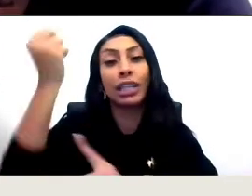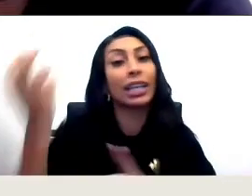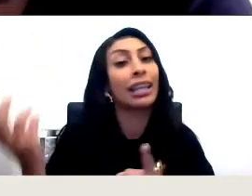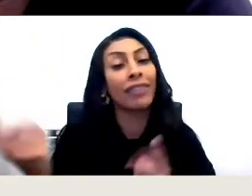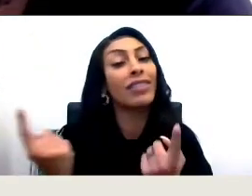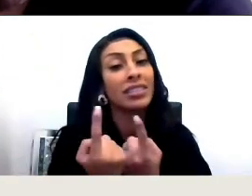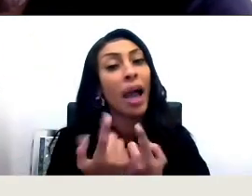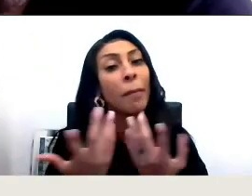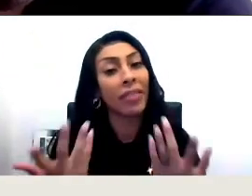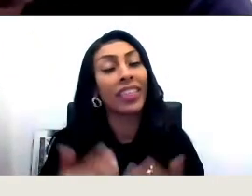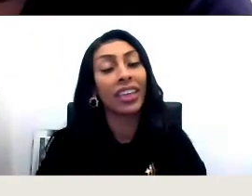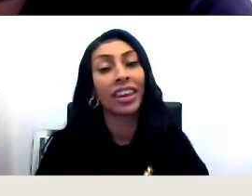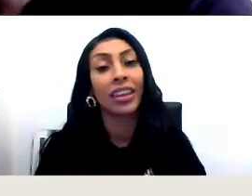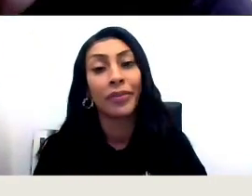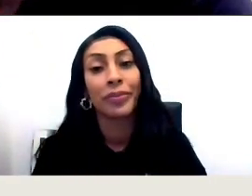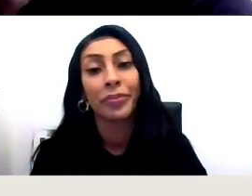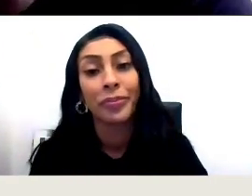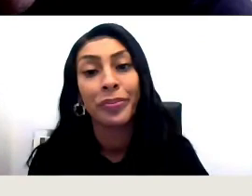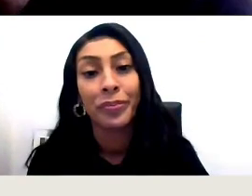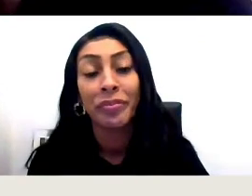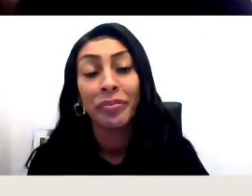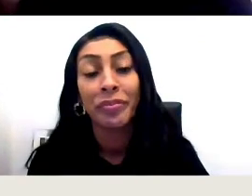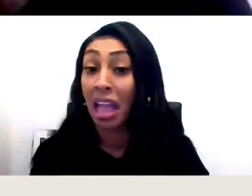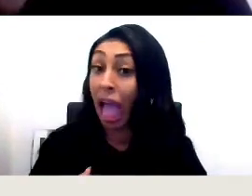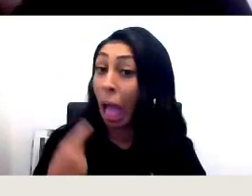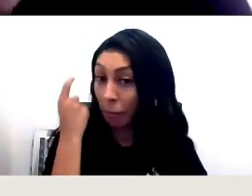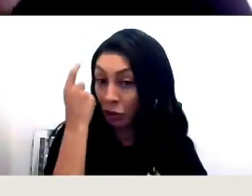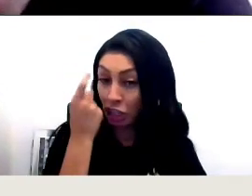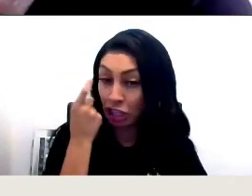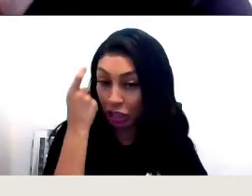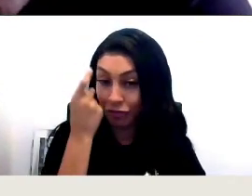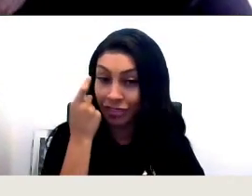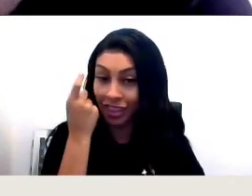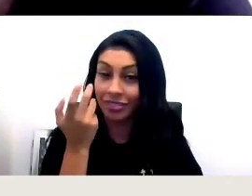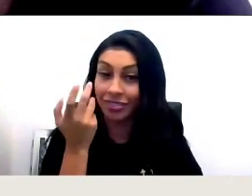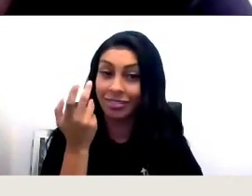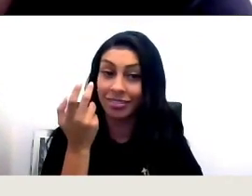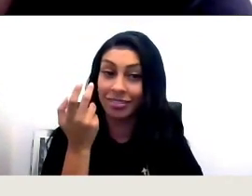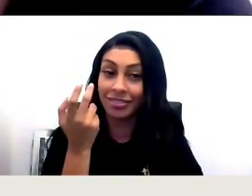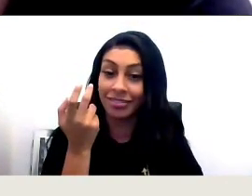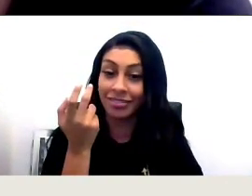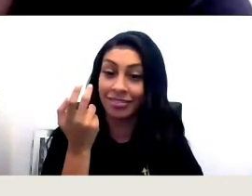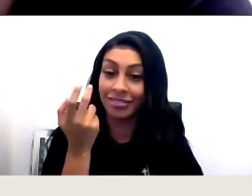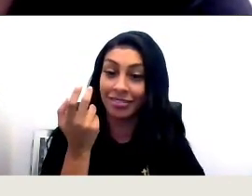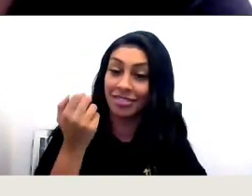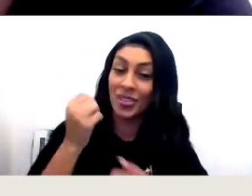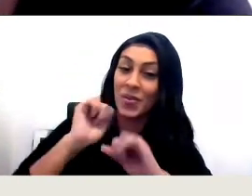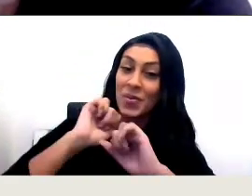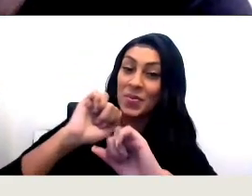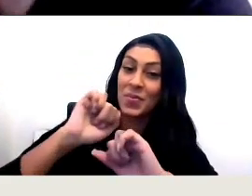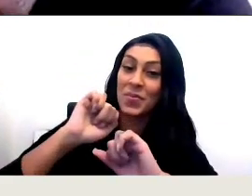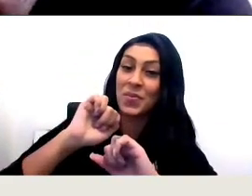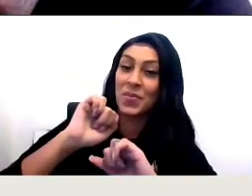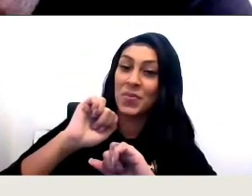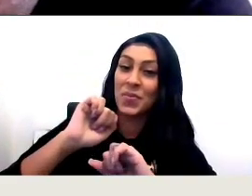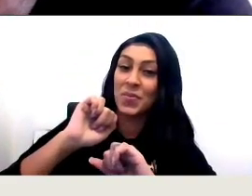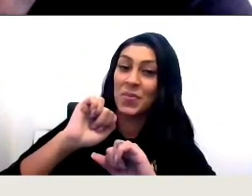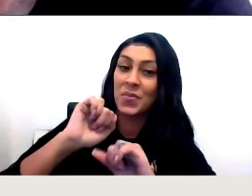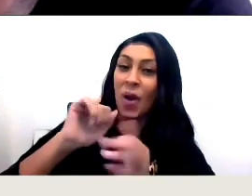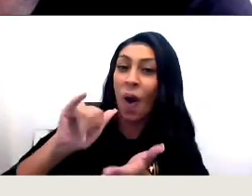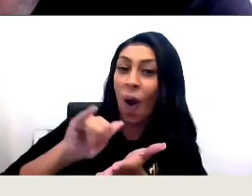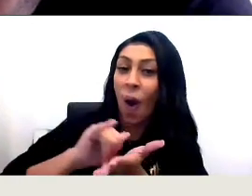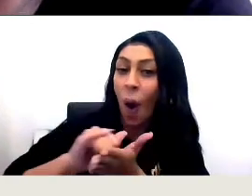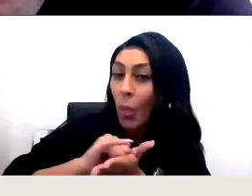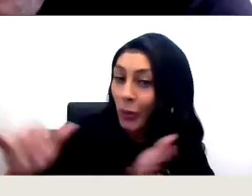something out of it. I'm curious about when you were in Hollywood,